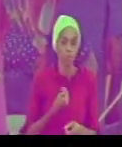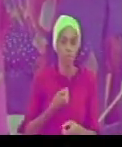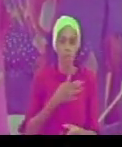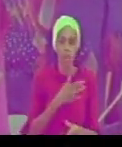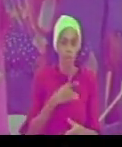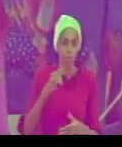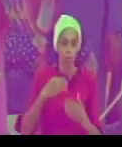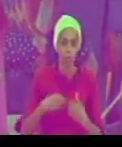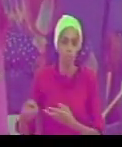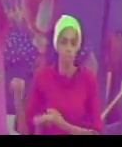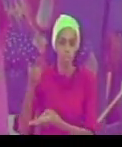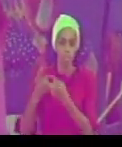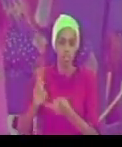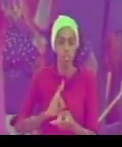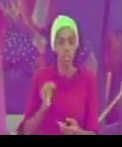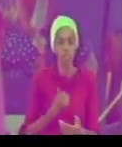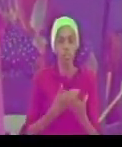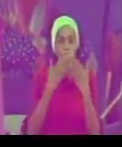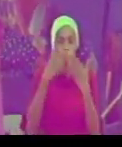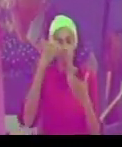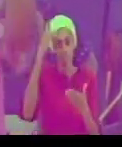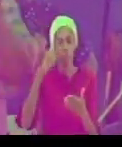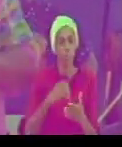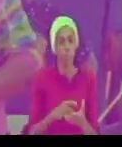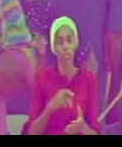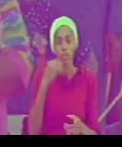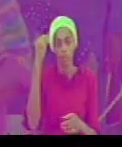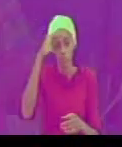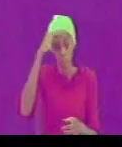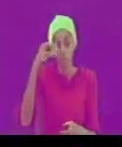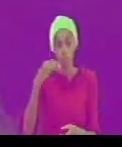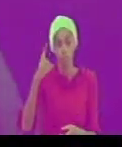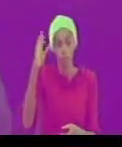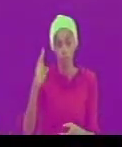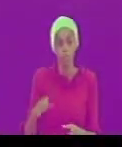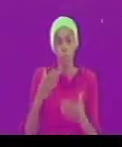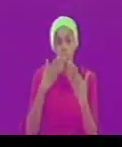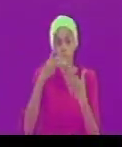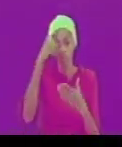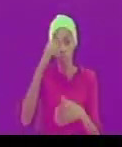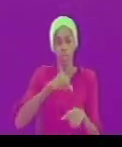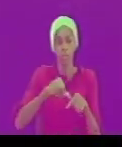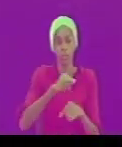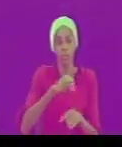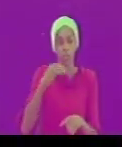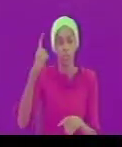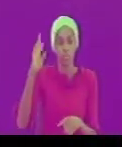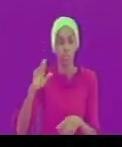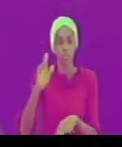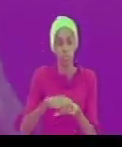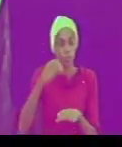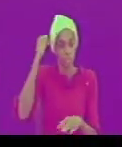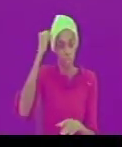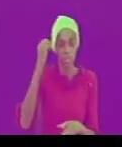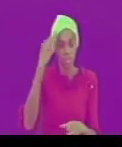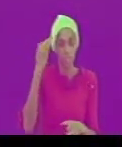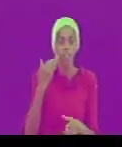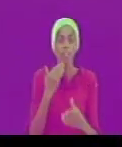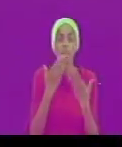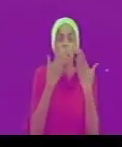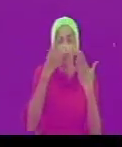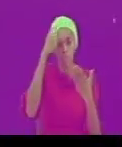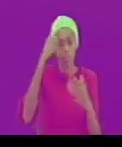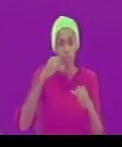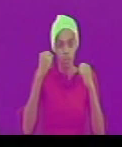anointing of God upon his head. Thank you for the power of God upon his life. God, we are very, very grateful. We know that you are going